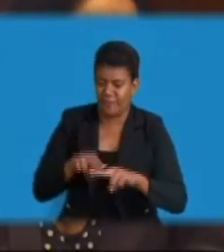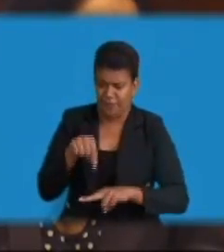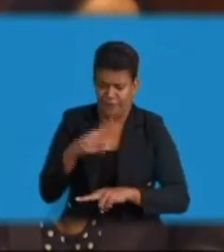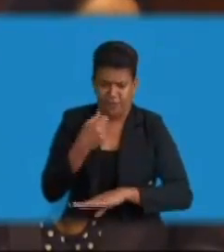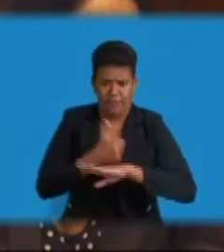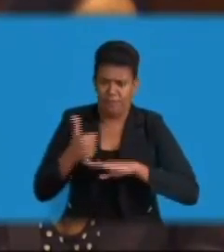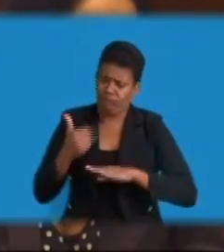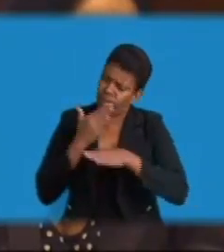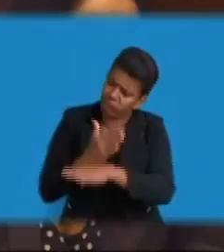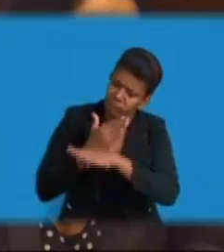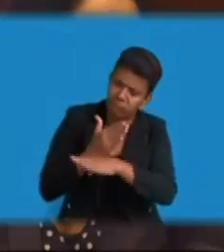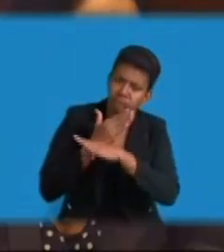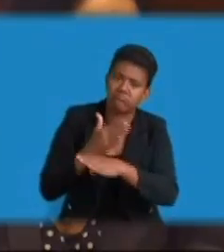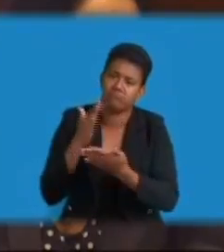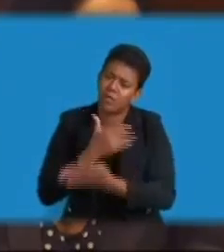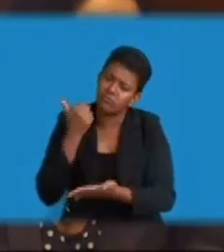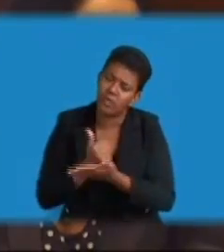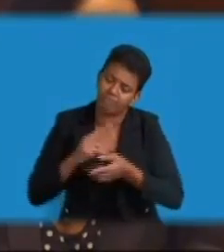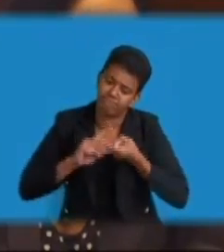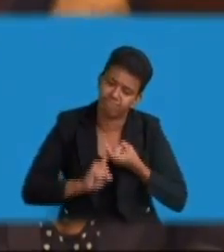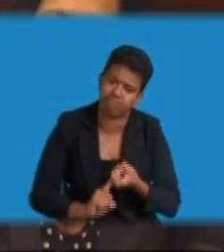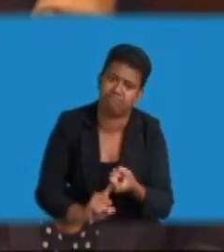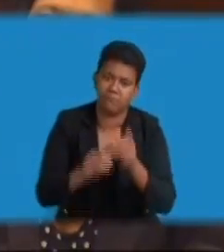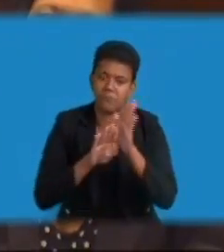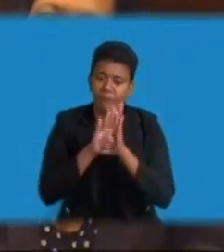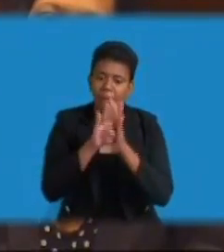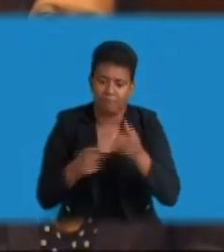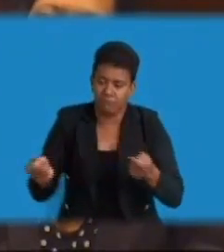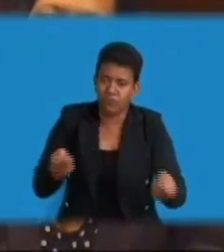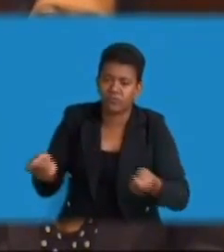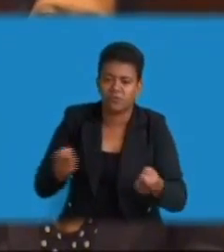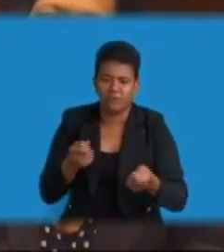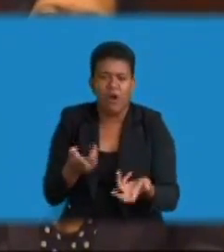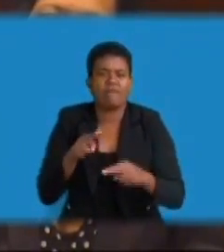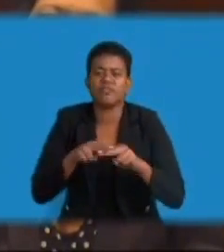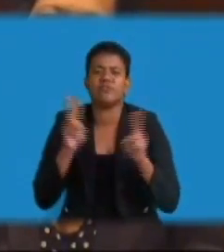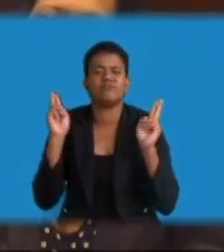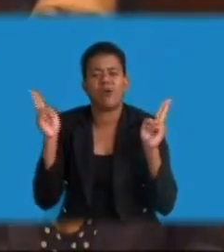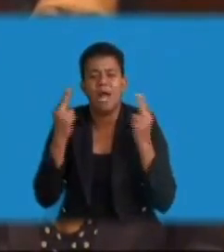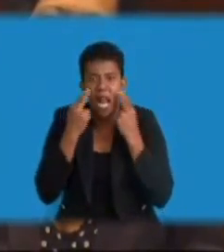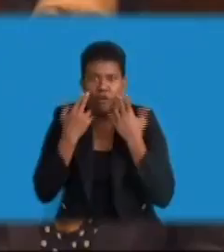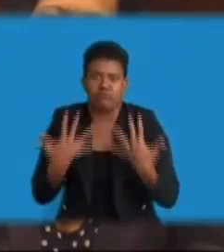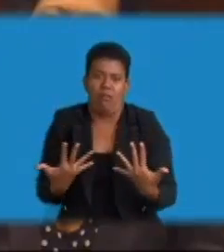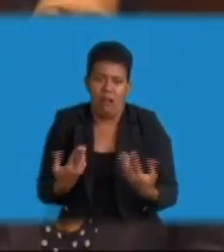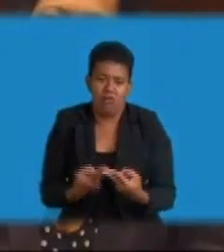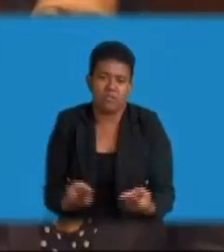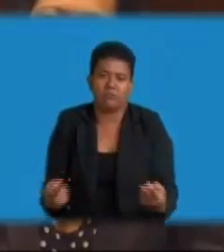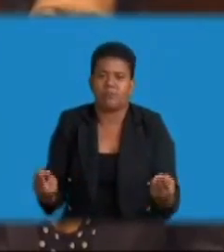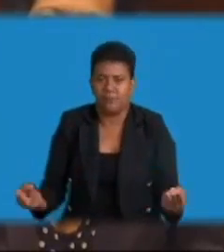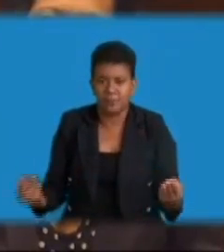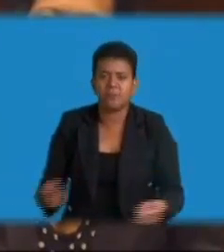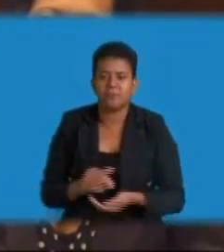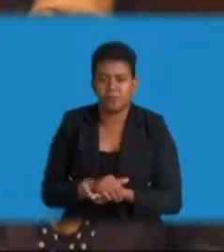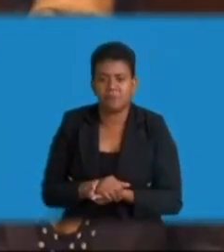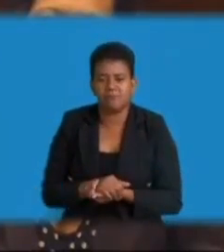to ensure sustainable development and management of the state's natural resources. The Ministry's agenda recognizes the lasting